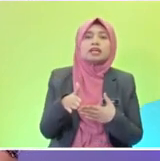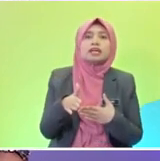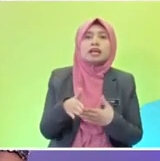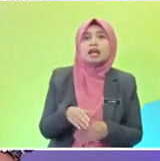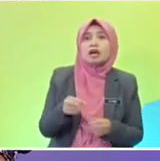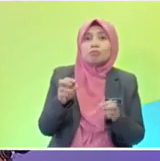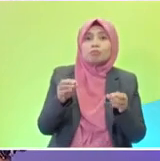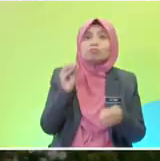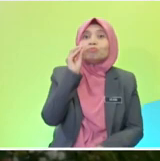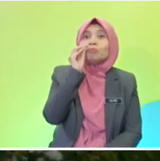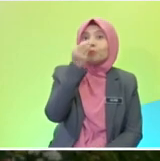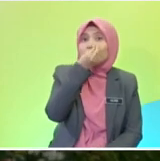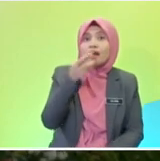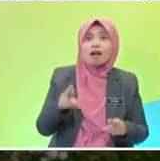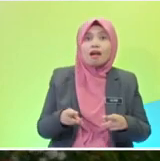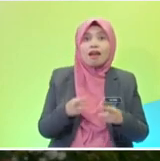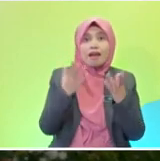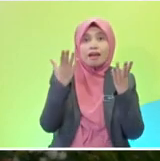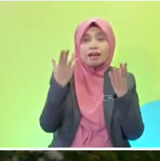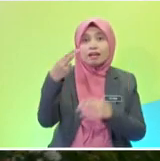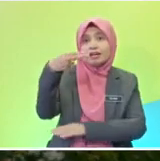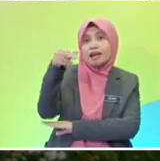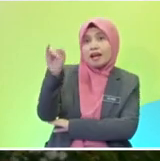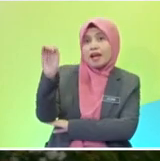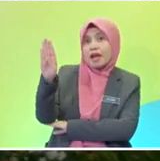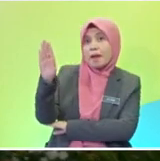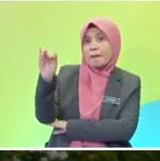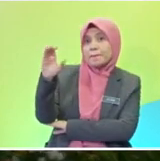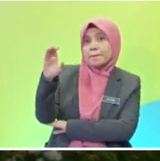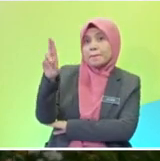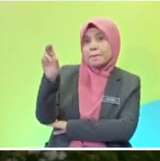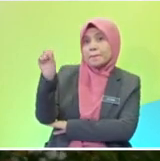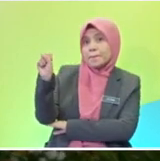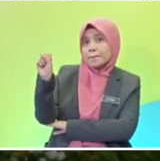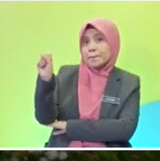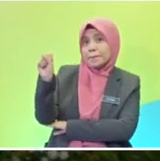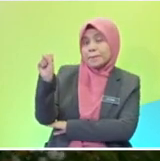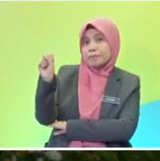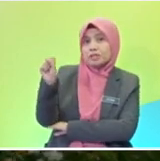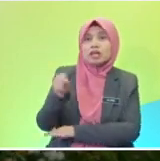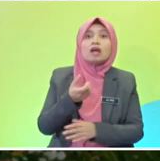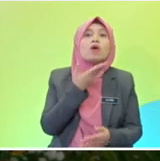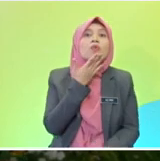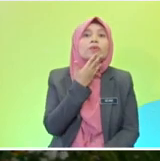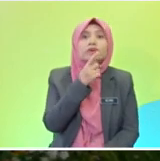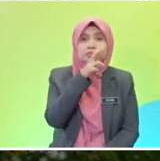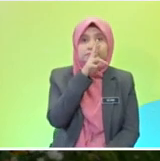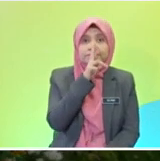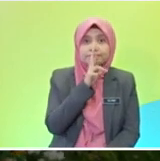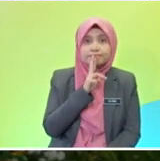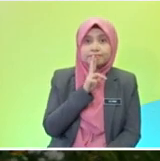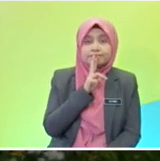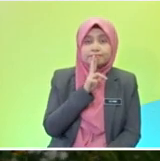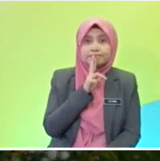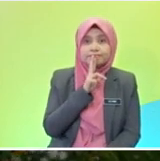hibiscus. Oh, okay. This is our national flower. Our national flower. Yeah, and it is red in color. Ah, friends, have